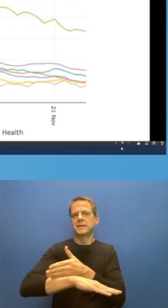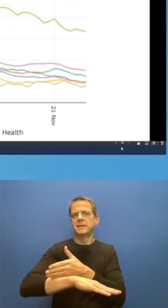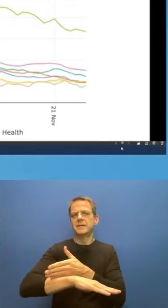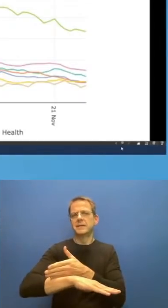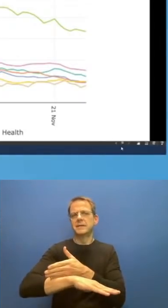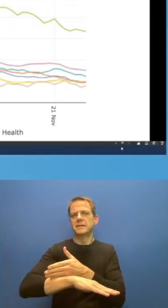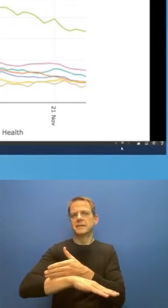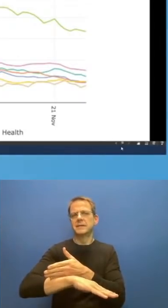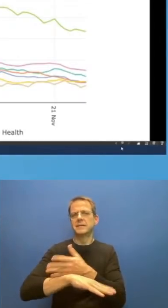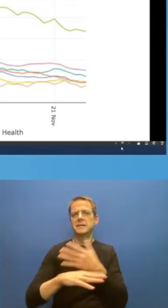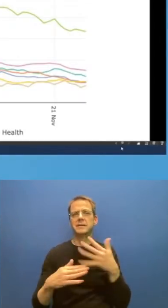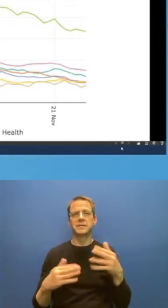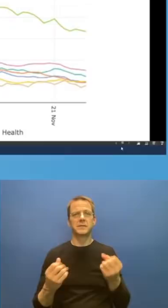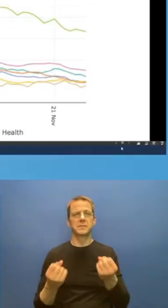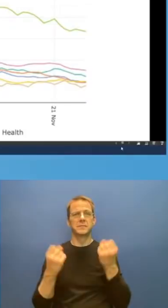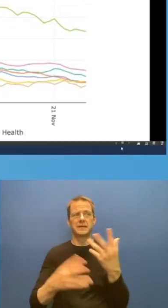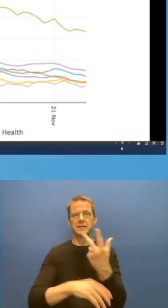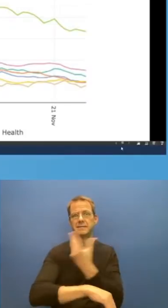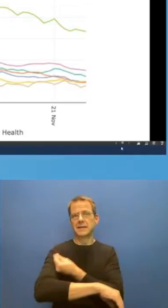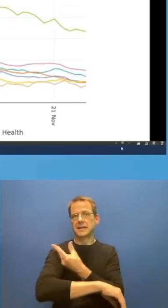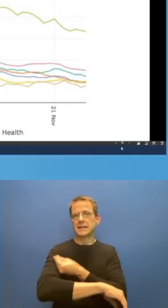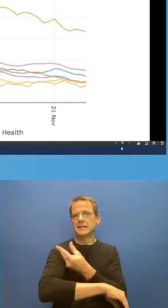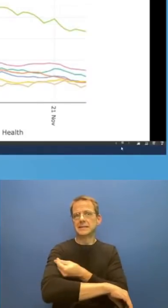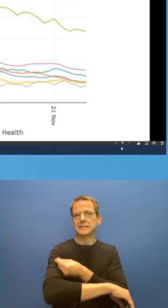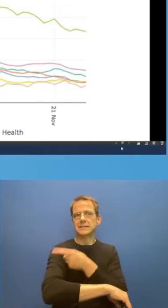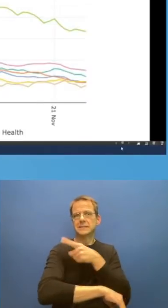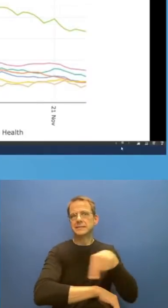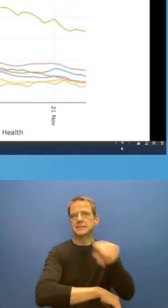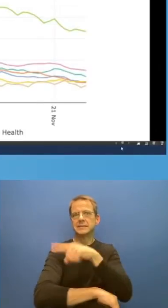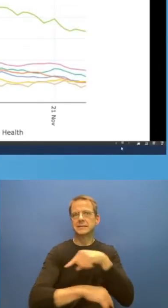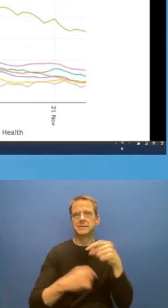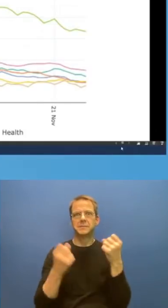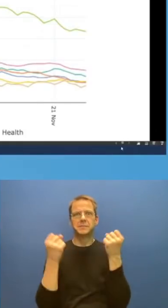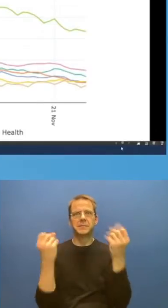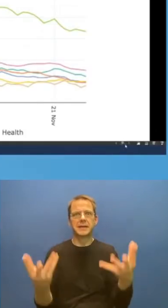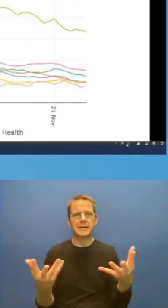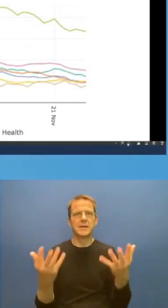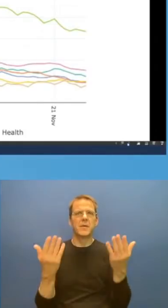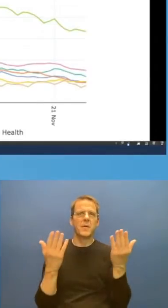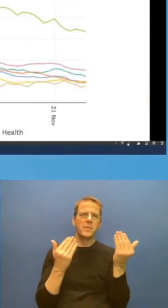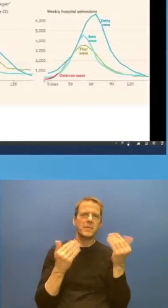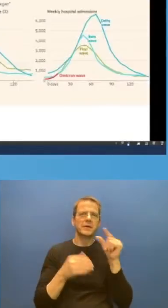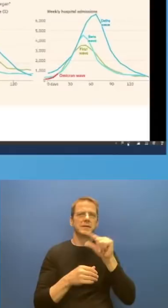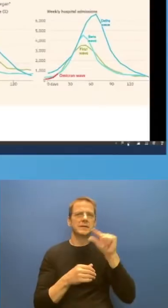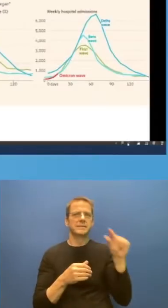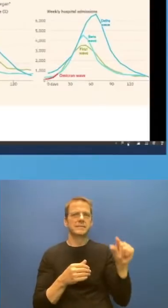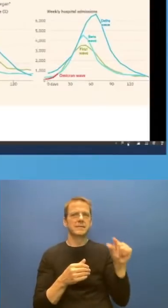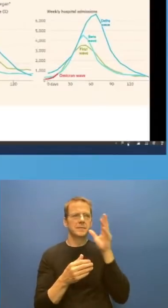that the government takes some of those things to heart. Next slide, please.